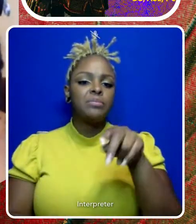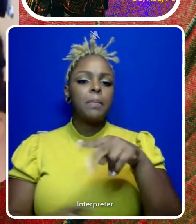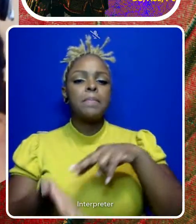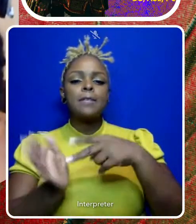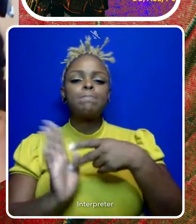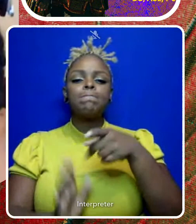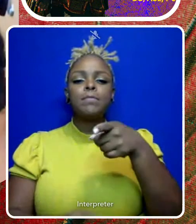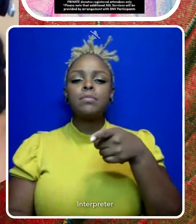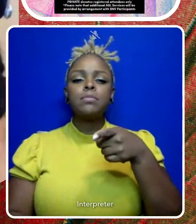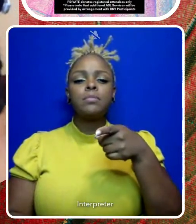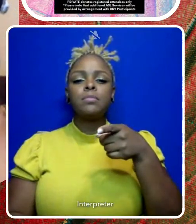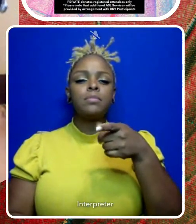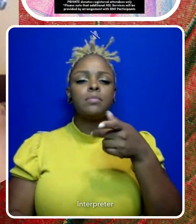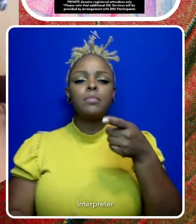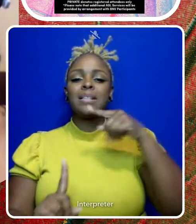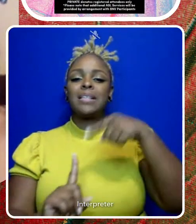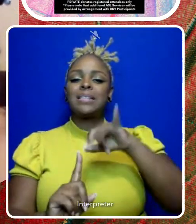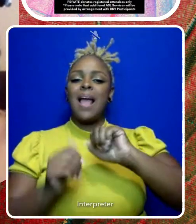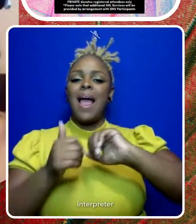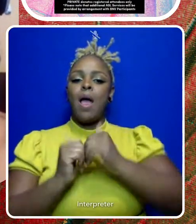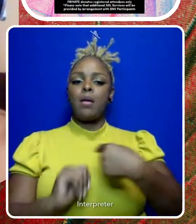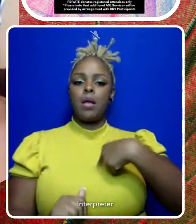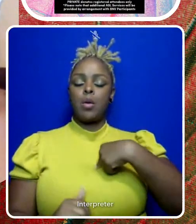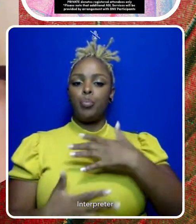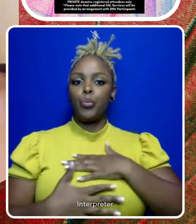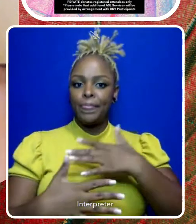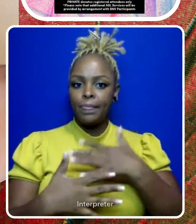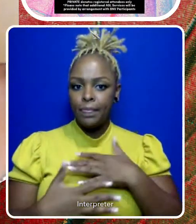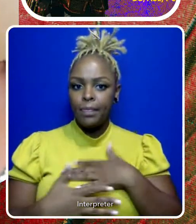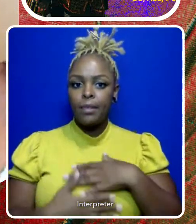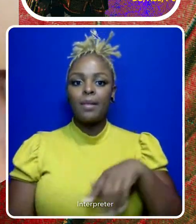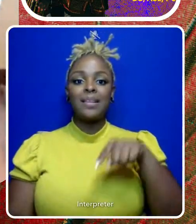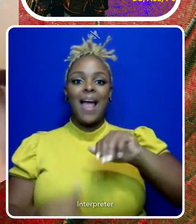I get free. Screen check 1, 2."